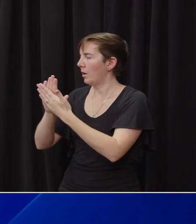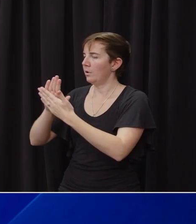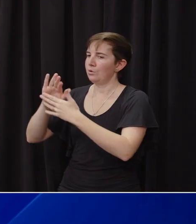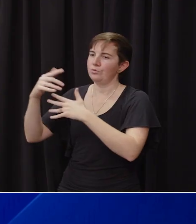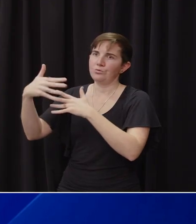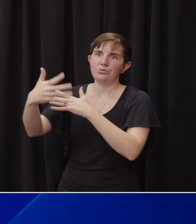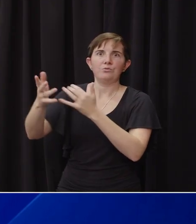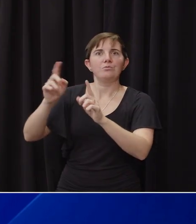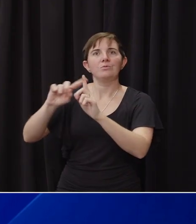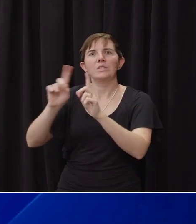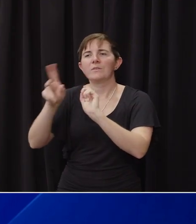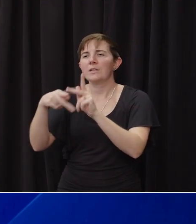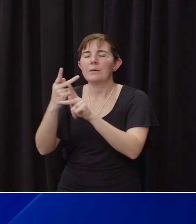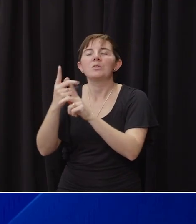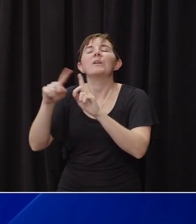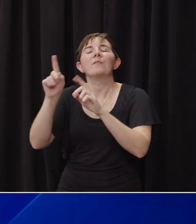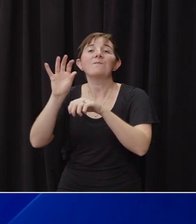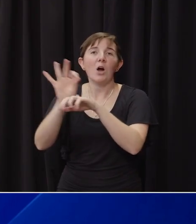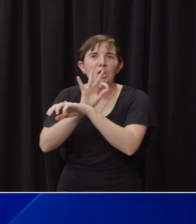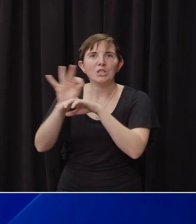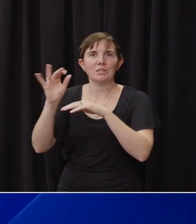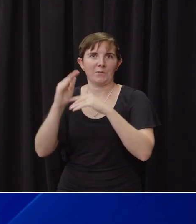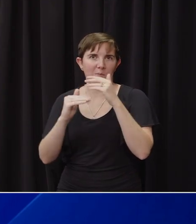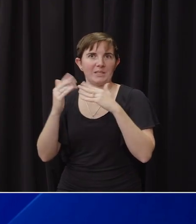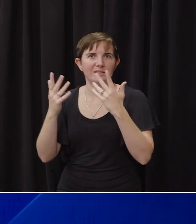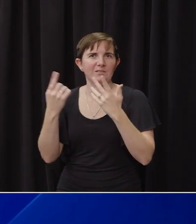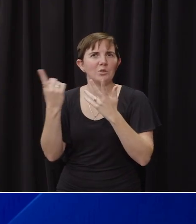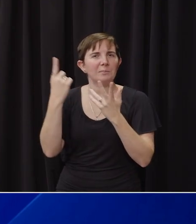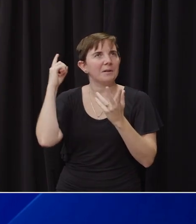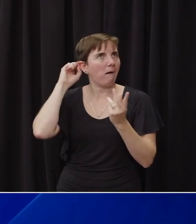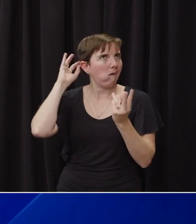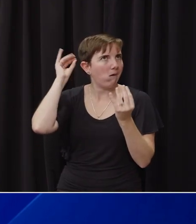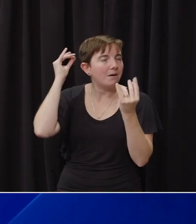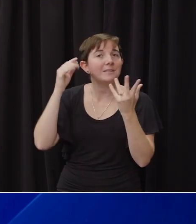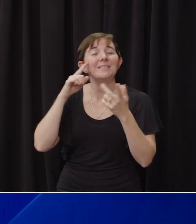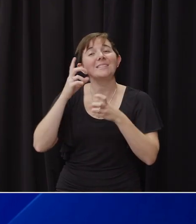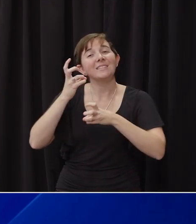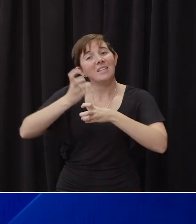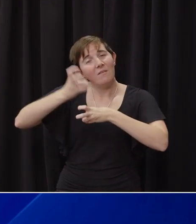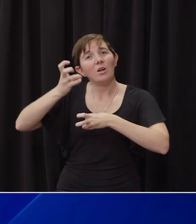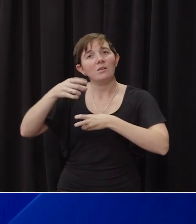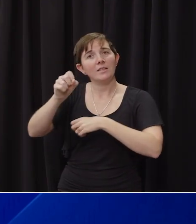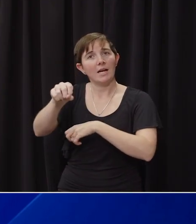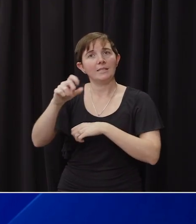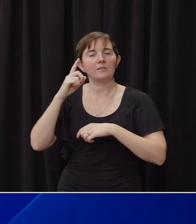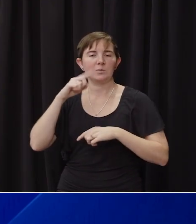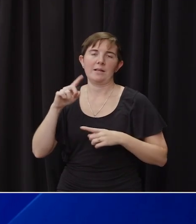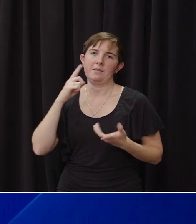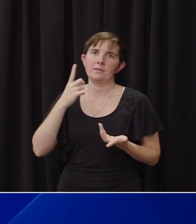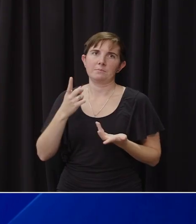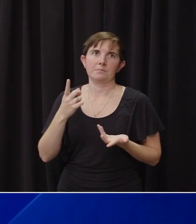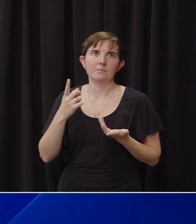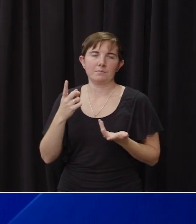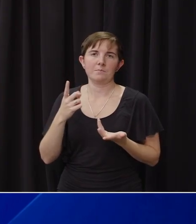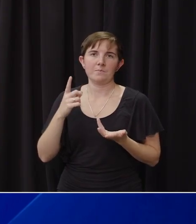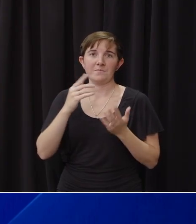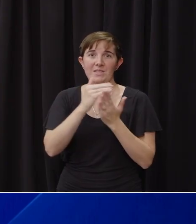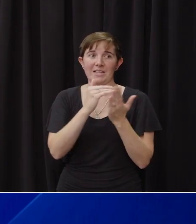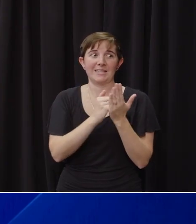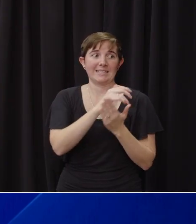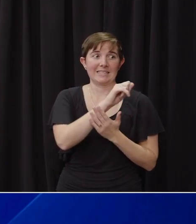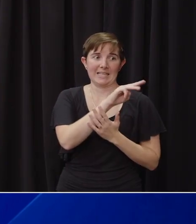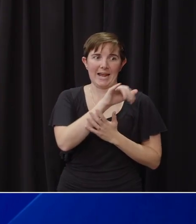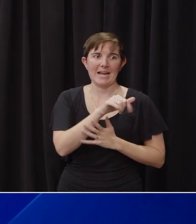other types of functions. So it's something that is difficult, but I think the lessons that Amy kind